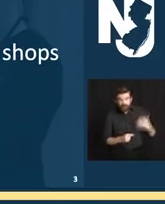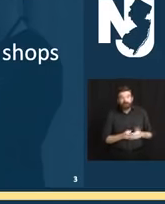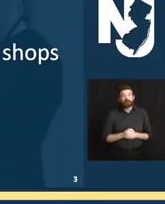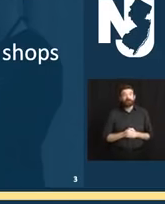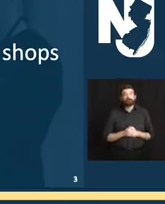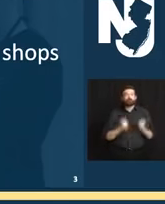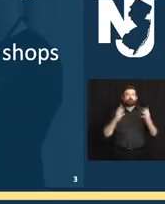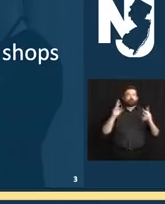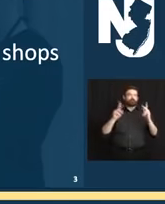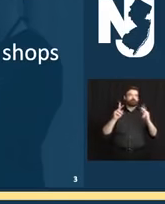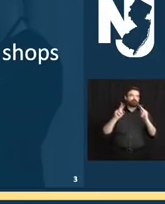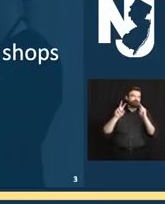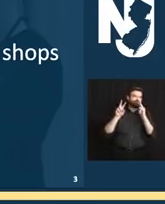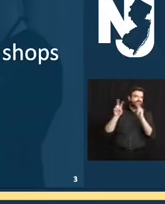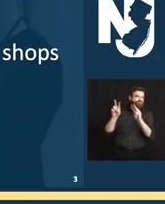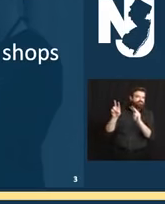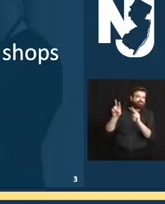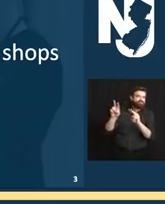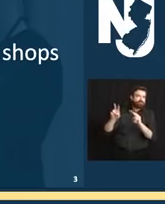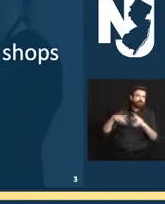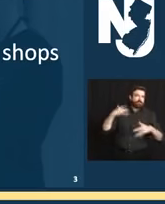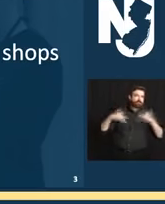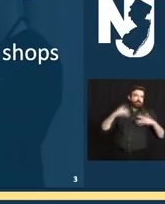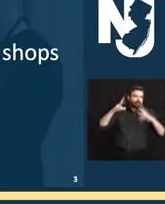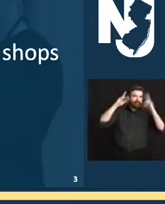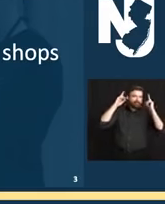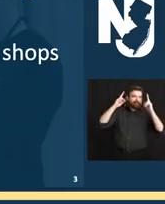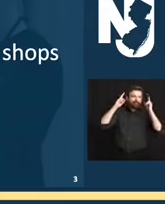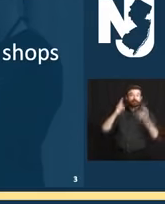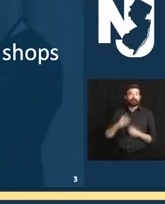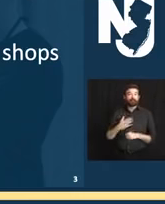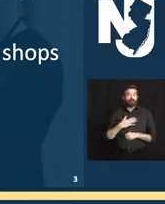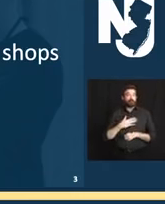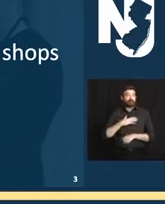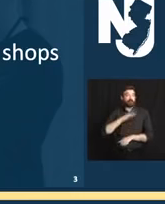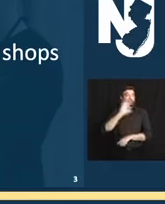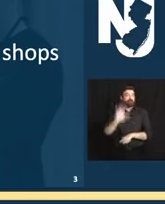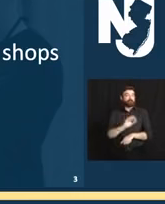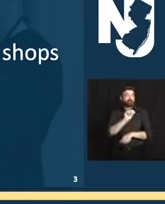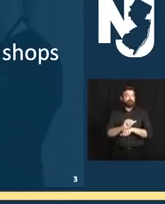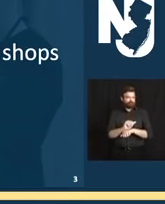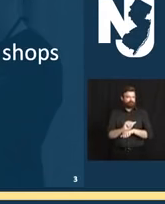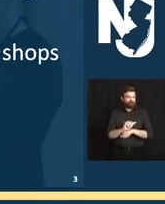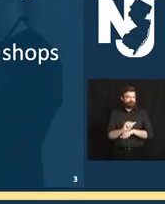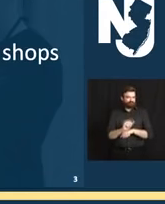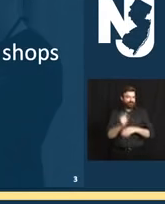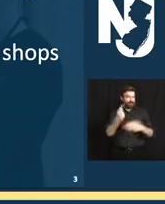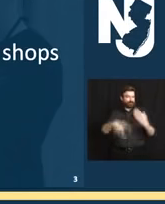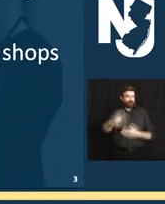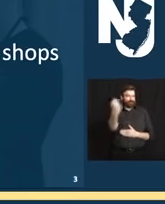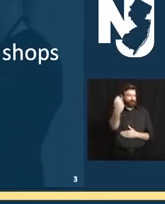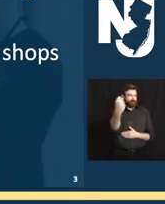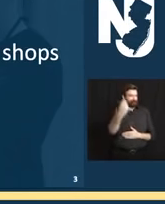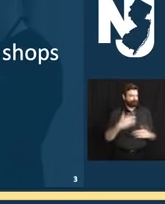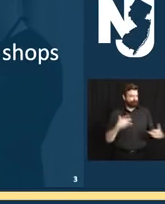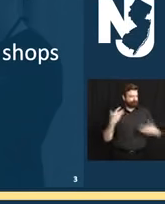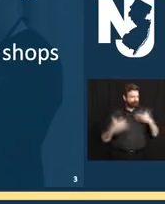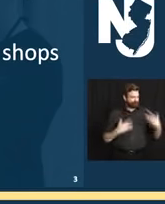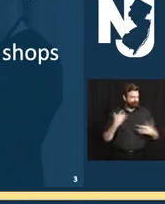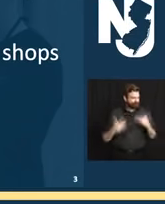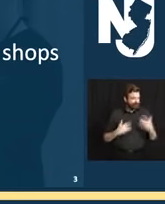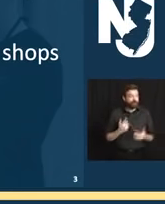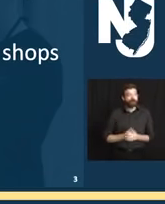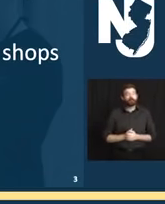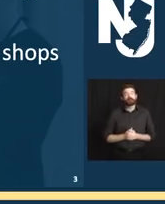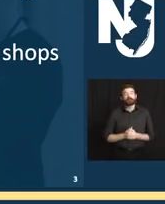trim. My appointment is scheduled for a week from tomorrow, Pat, in case you're wondering. However, we must be mindful that as we take each